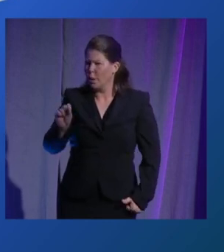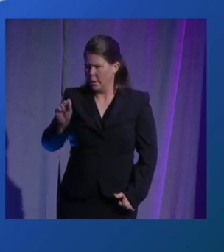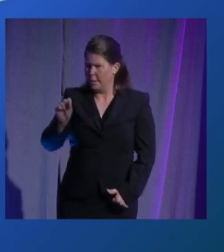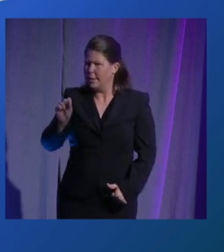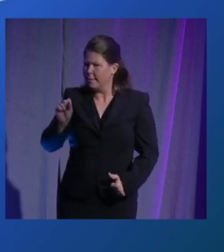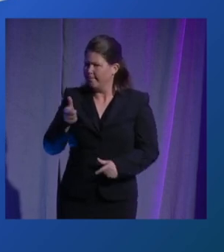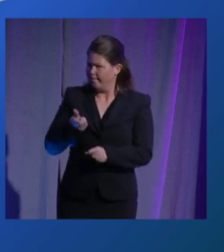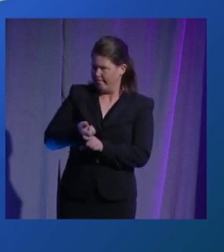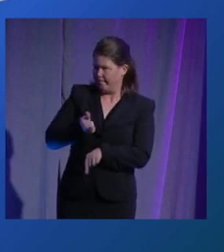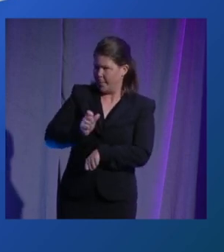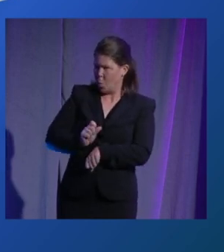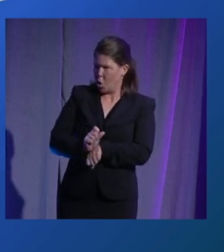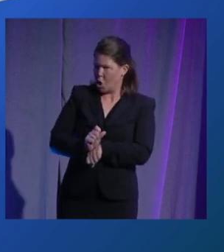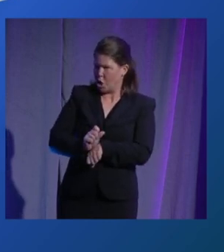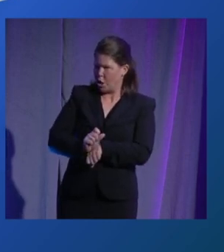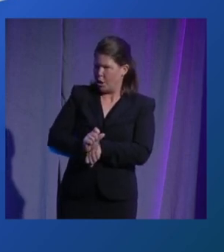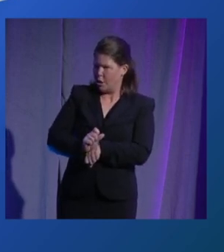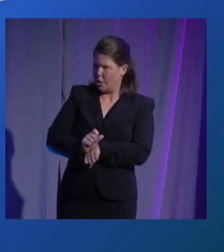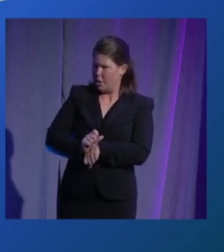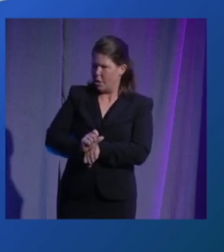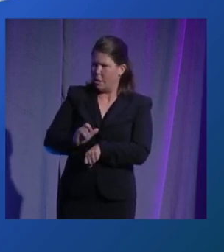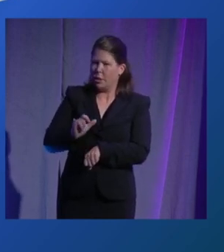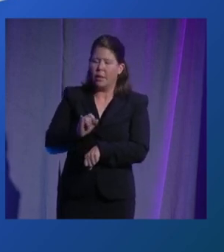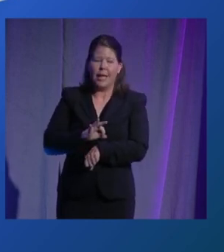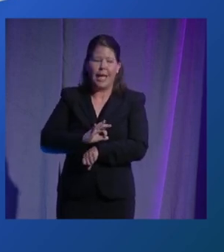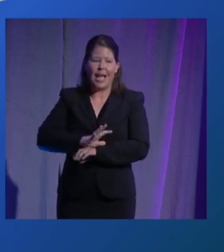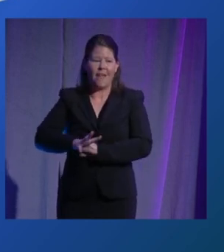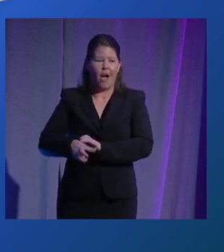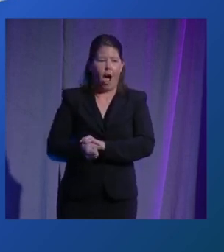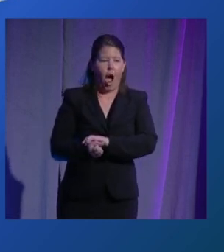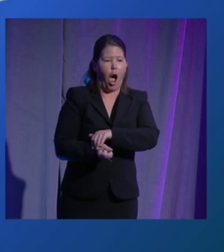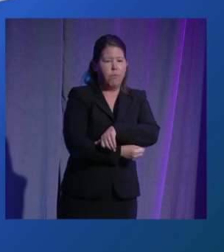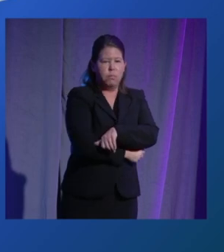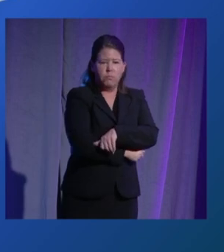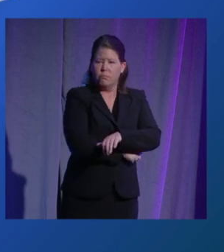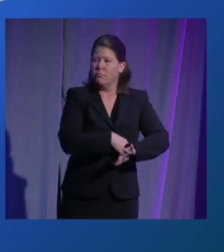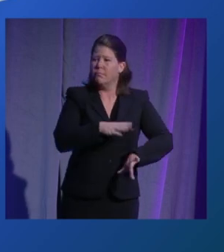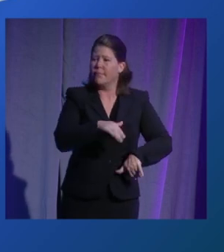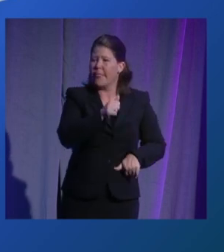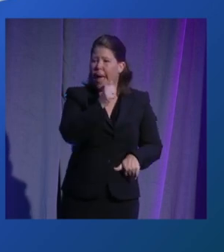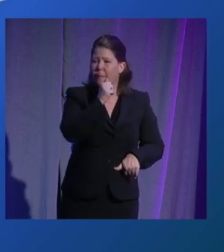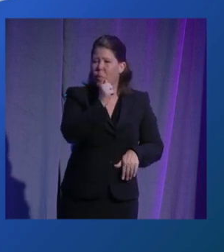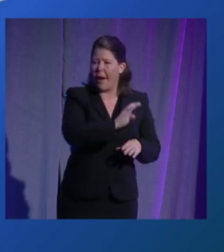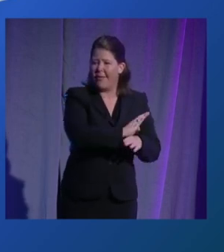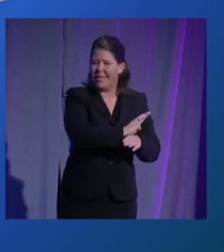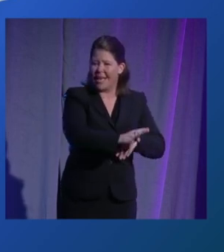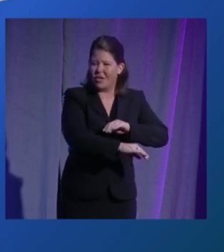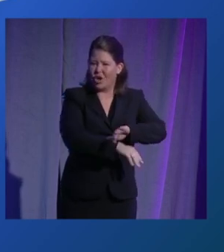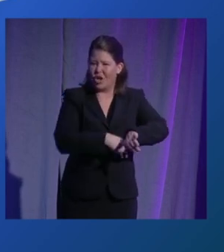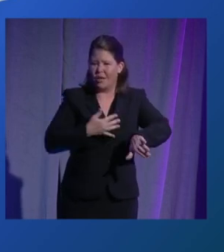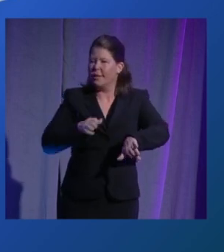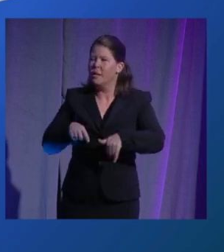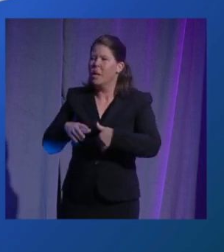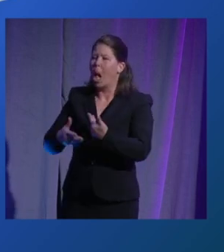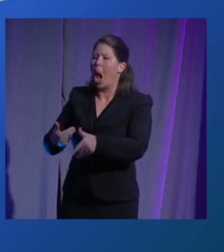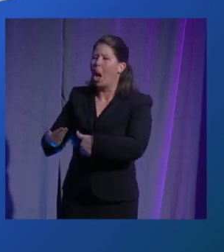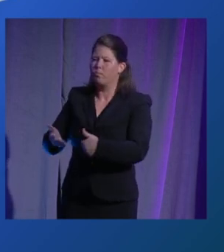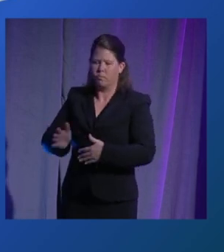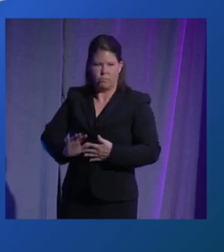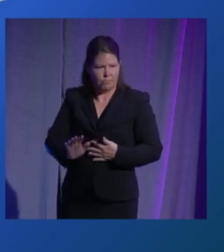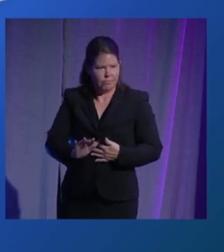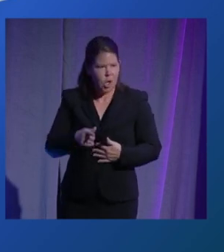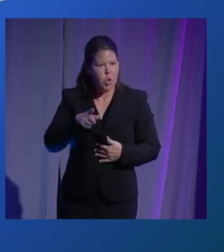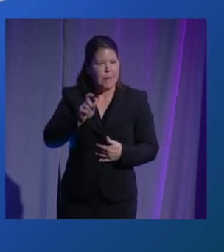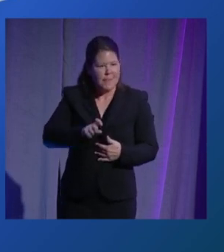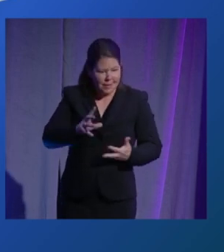me uh kind of like a SP that conflict of interest the very same Engineers that are designing these we're asking them to kind of like